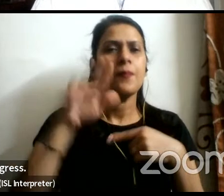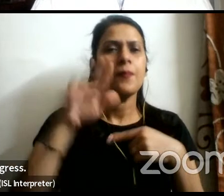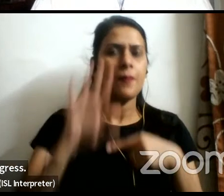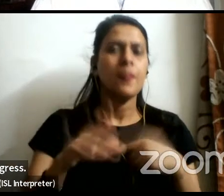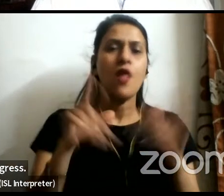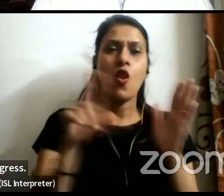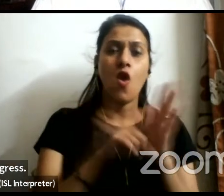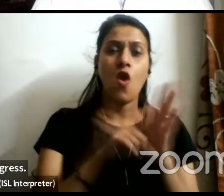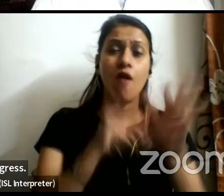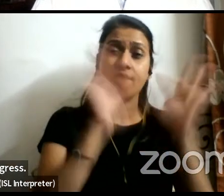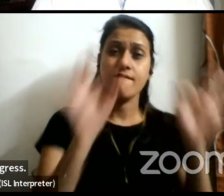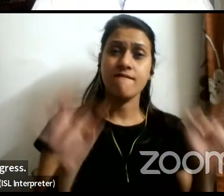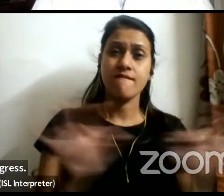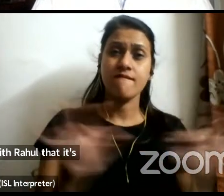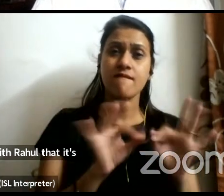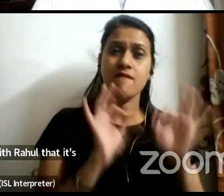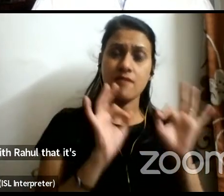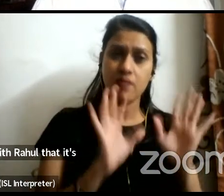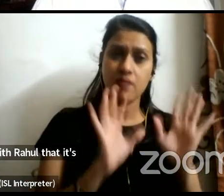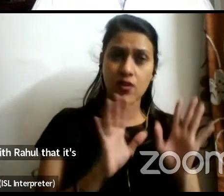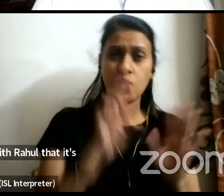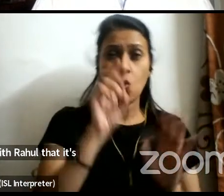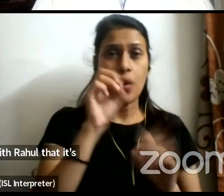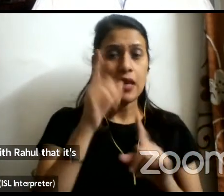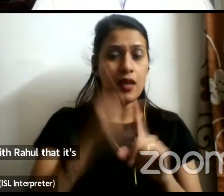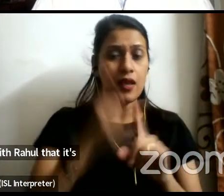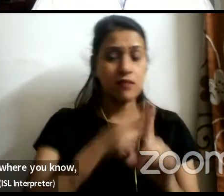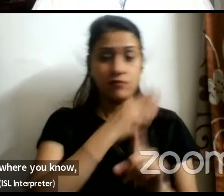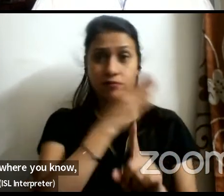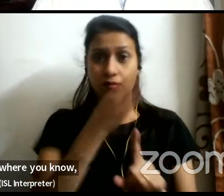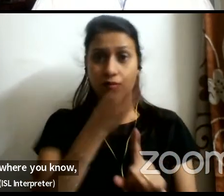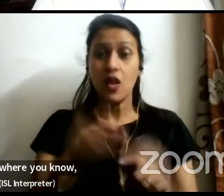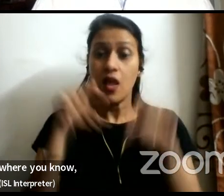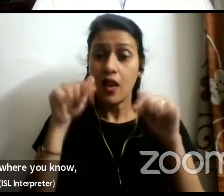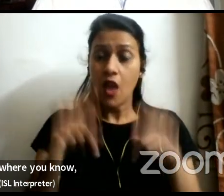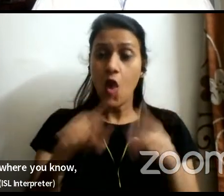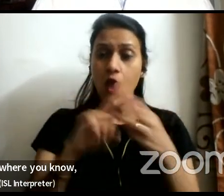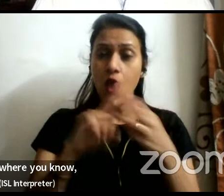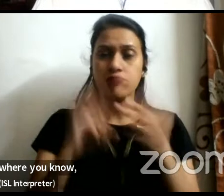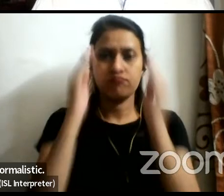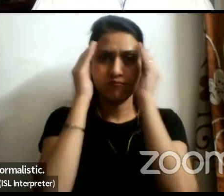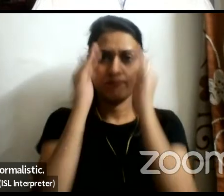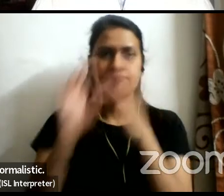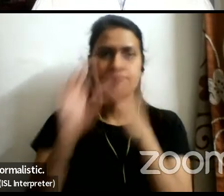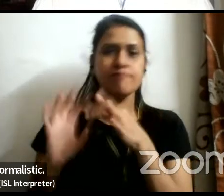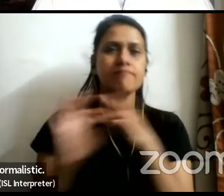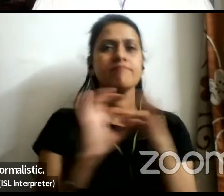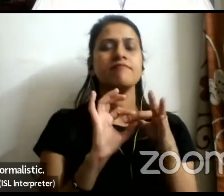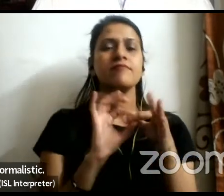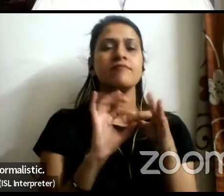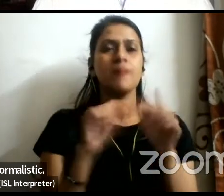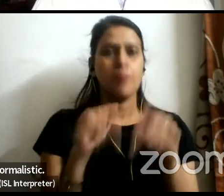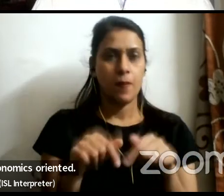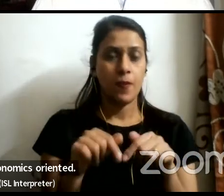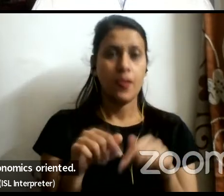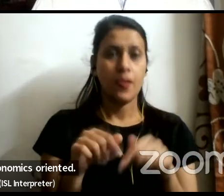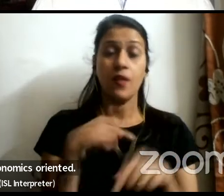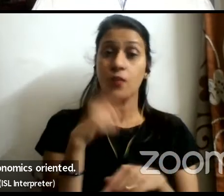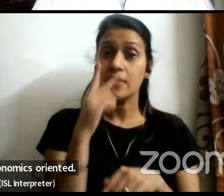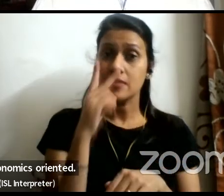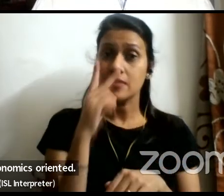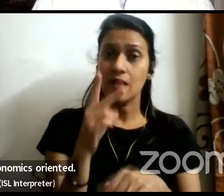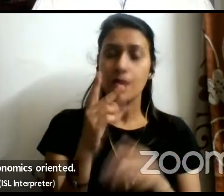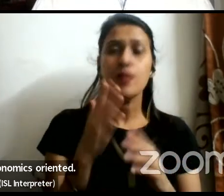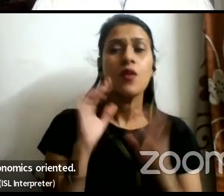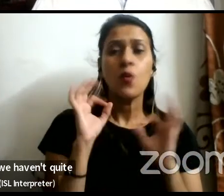more formalistic until 20 years ago, and now is more economics oriented. So I think we are in that phase where we haven't quite graduated to